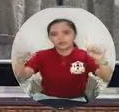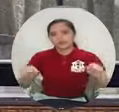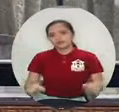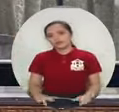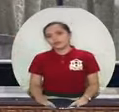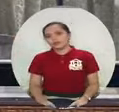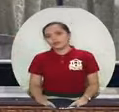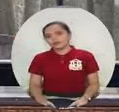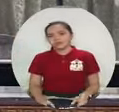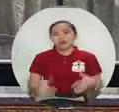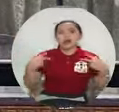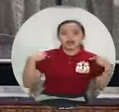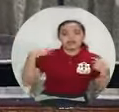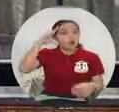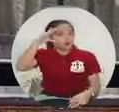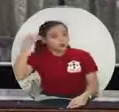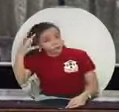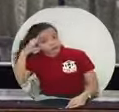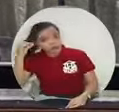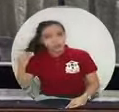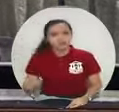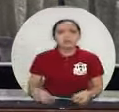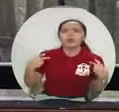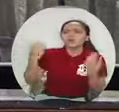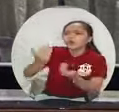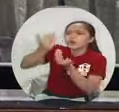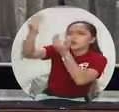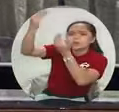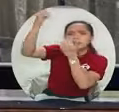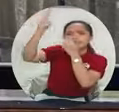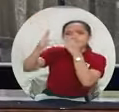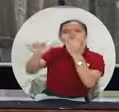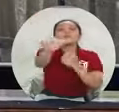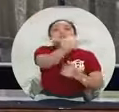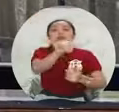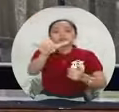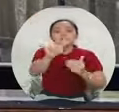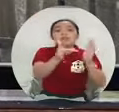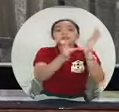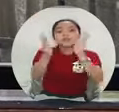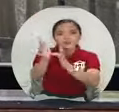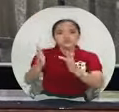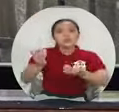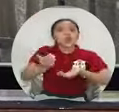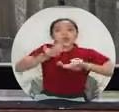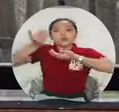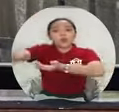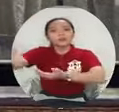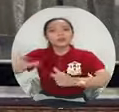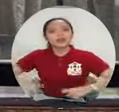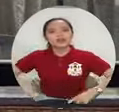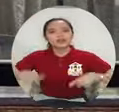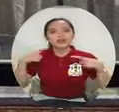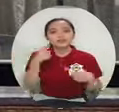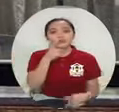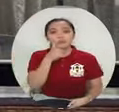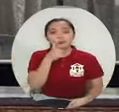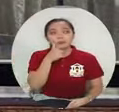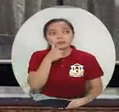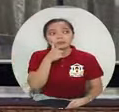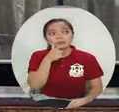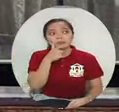that have come true because of his commitment. Jesus brought salvation. The apostles died